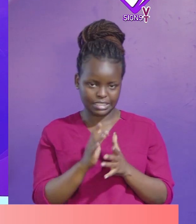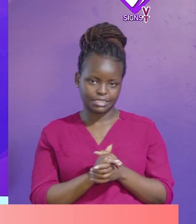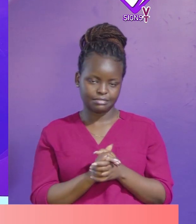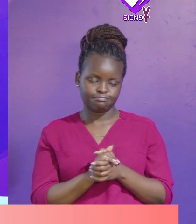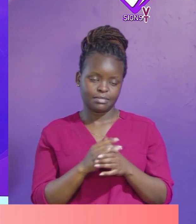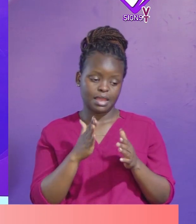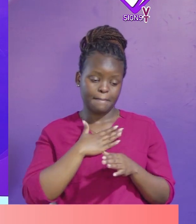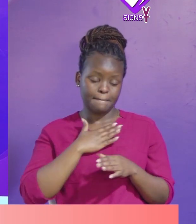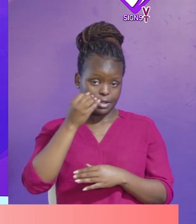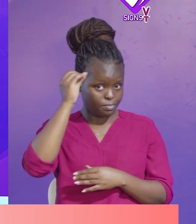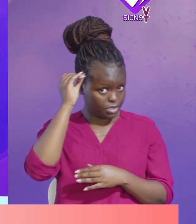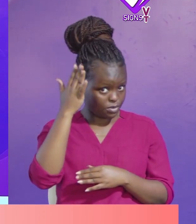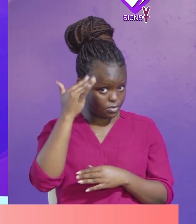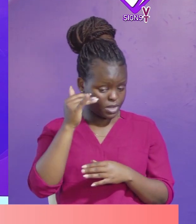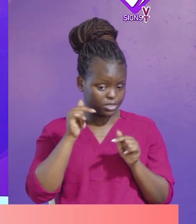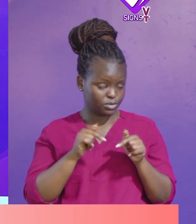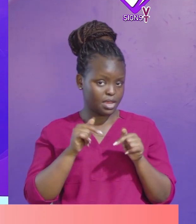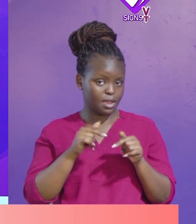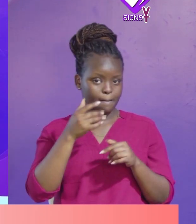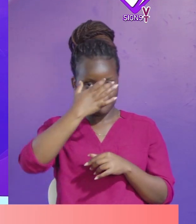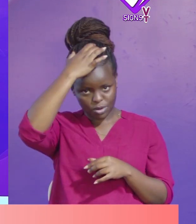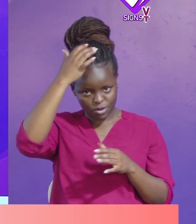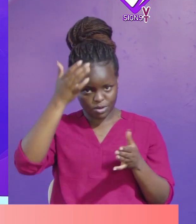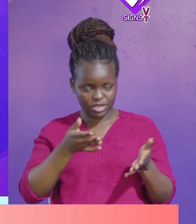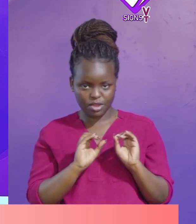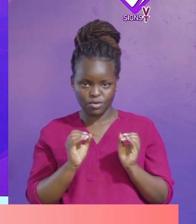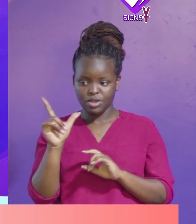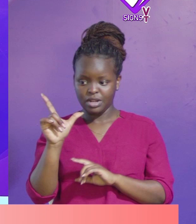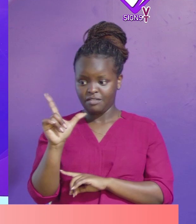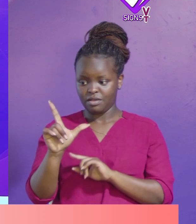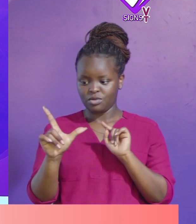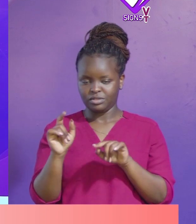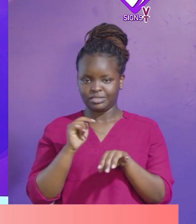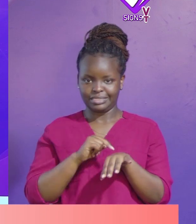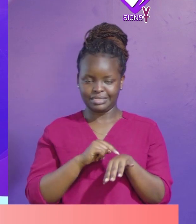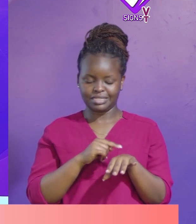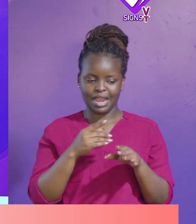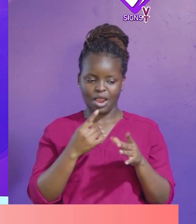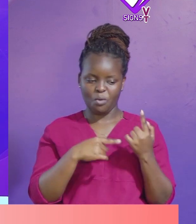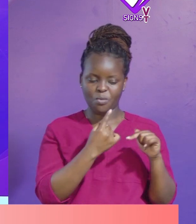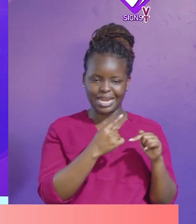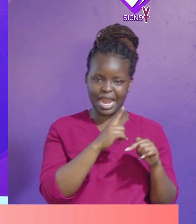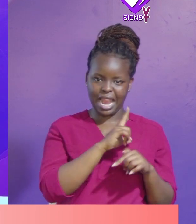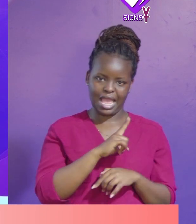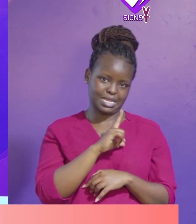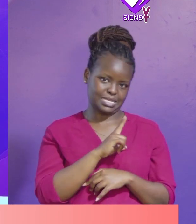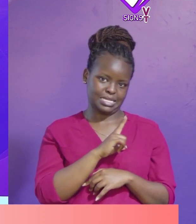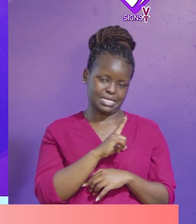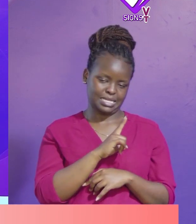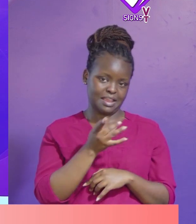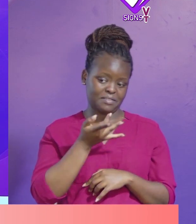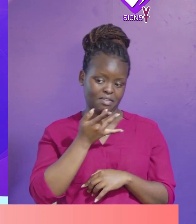my view, because today Mololo is not here, Liverpool this season have been winning luckily, or they have been